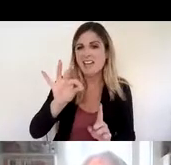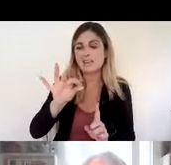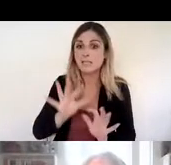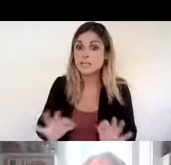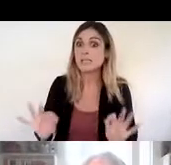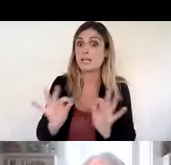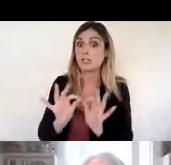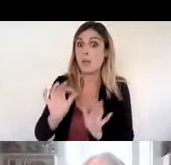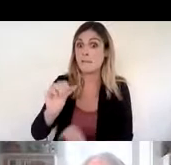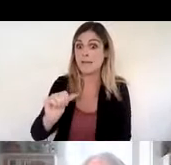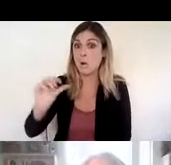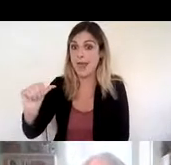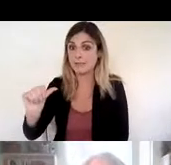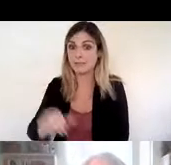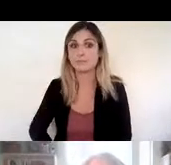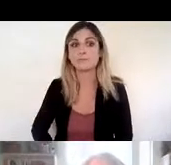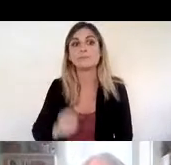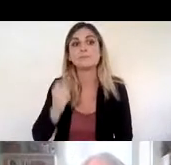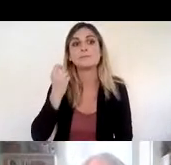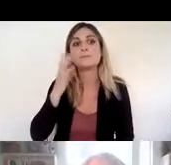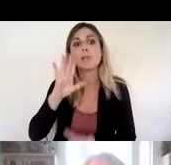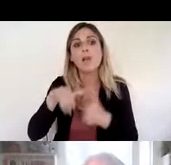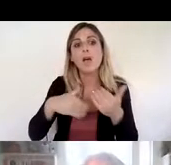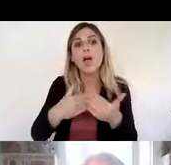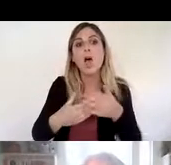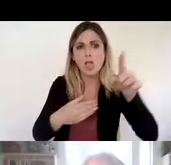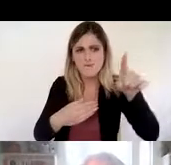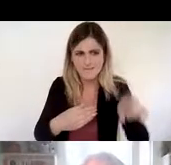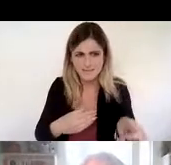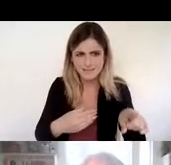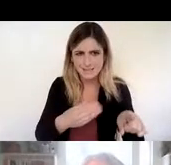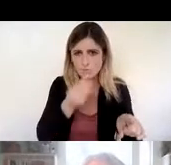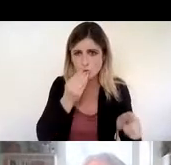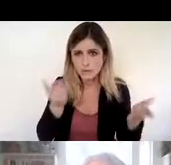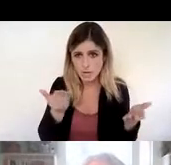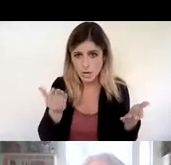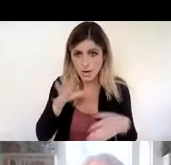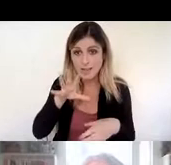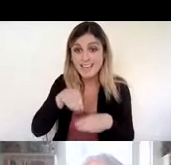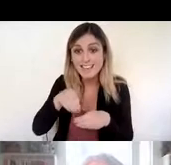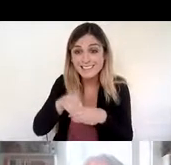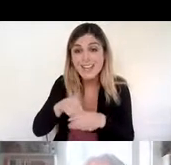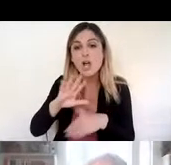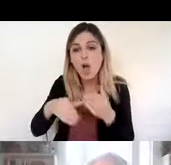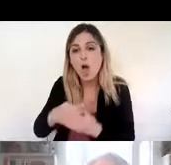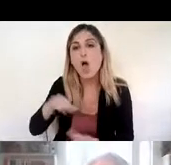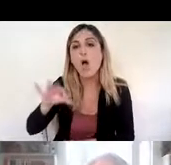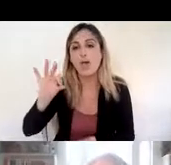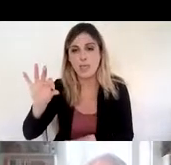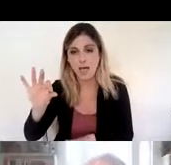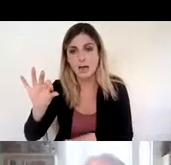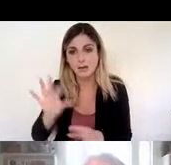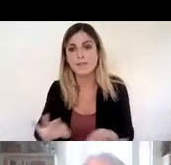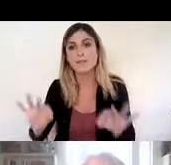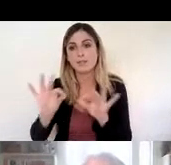All grains, vegetables, nuts, seeds, and legumes contain all nine of the essential amino acids. There is this